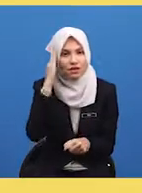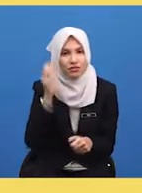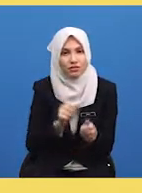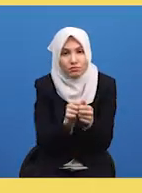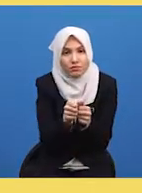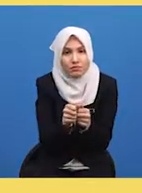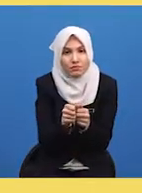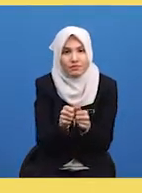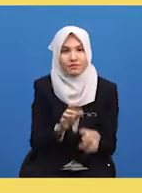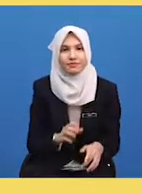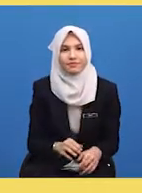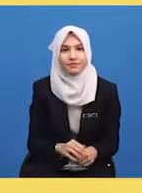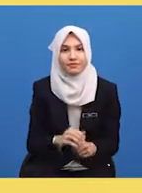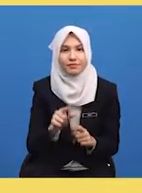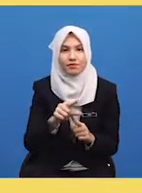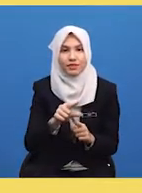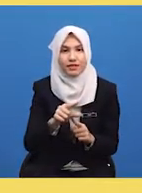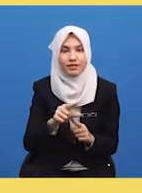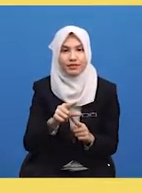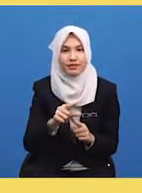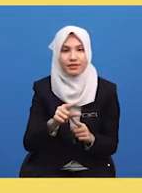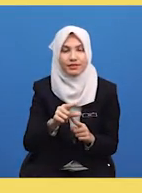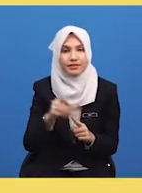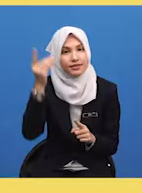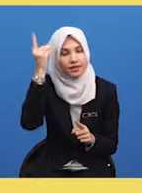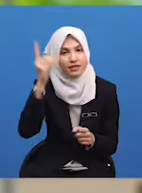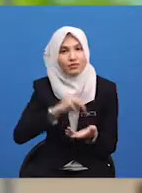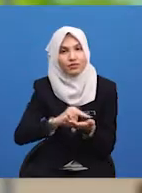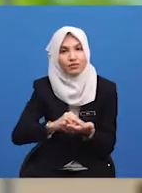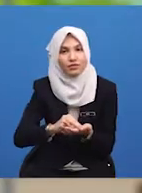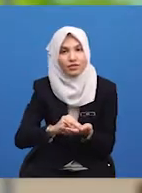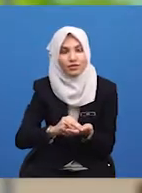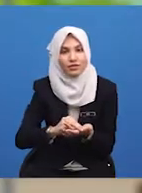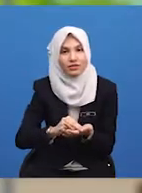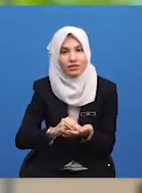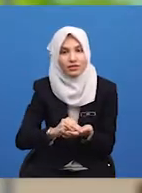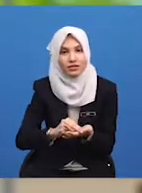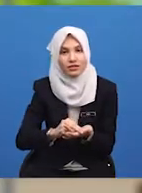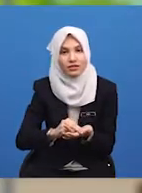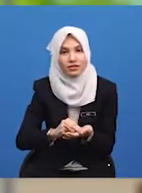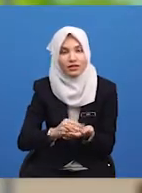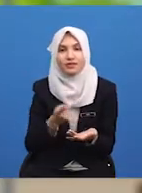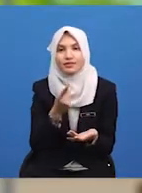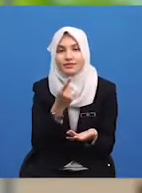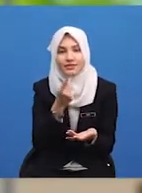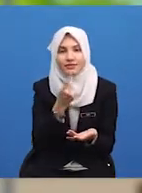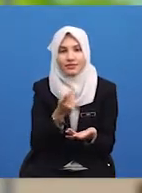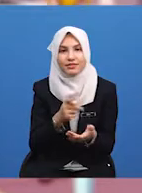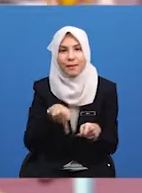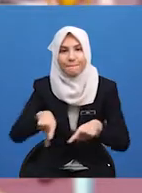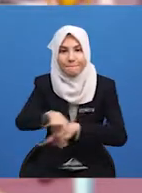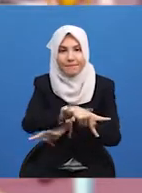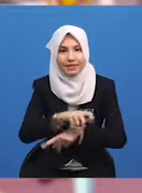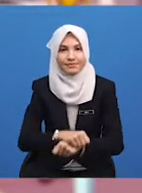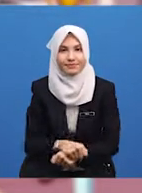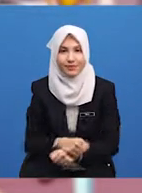Daniel's notebook is in a secret place. Okay, are you ready? Let's begin.